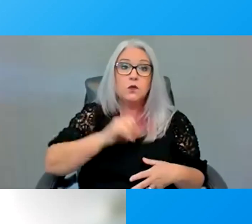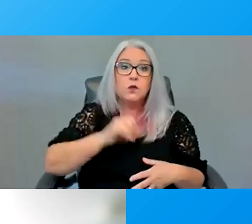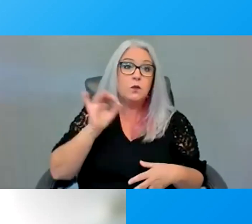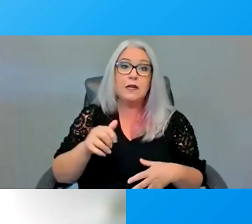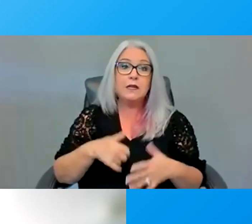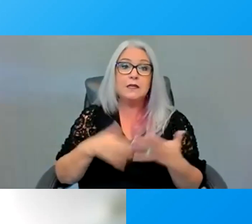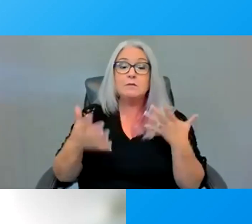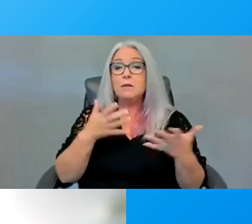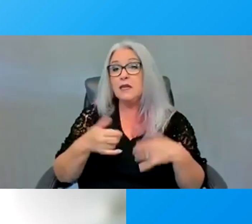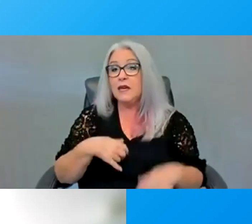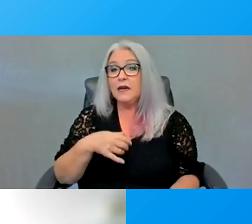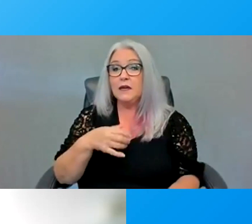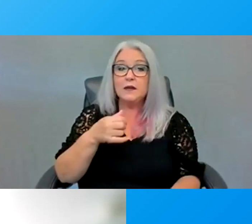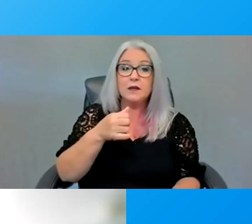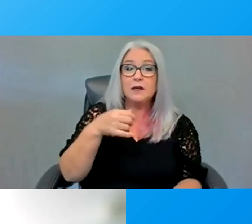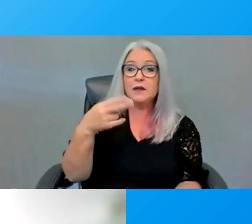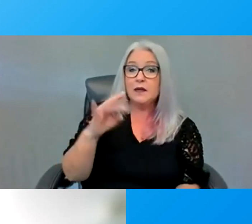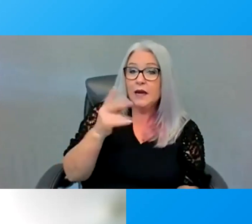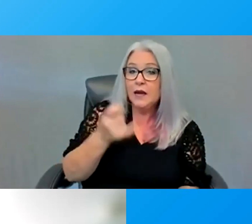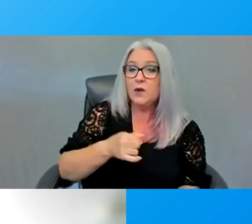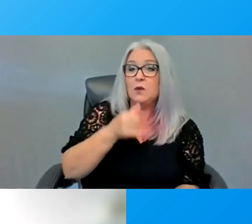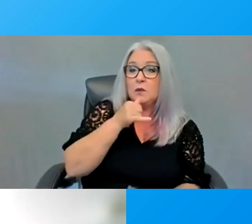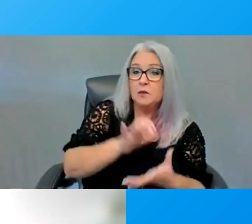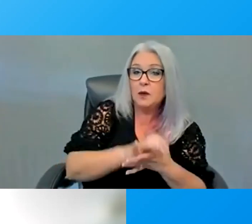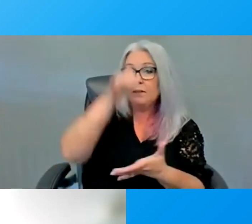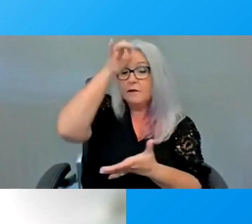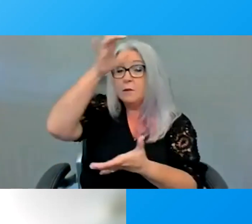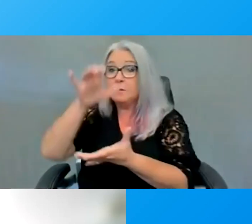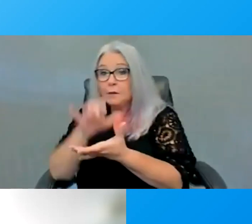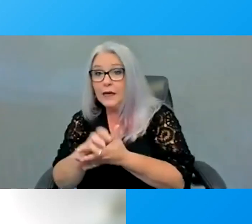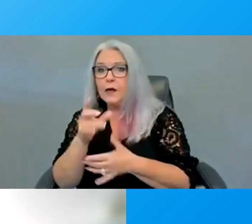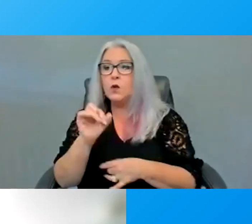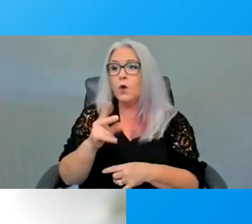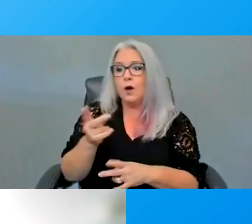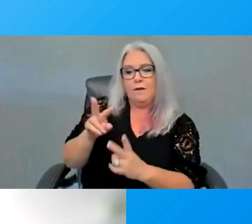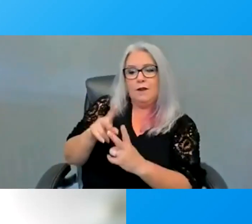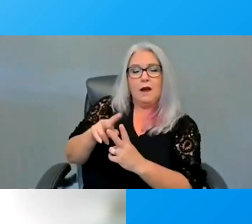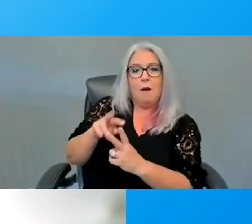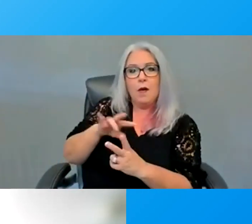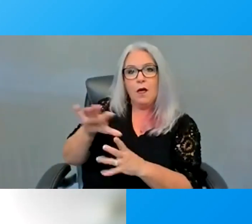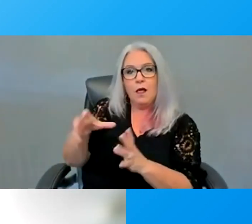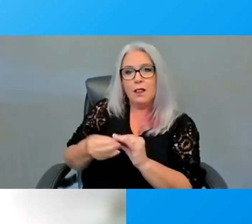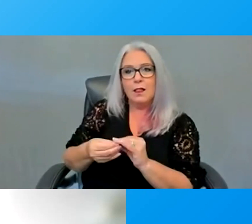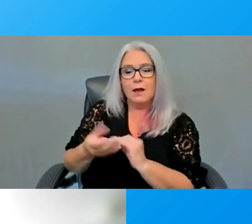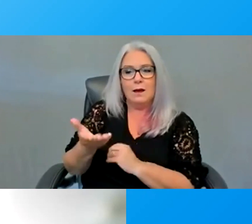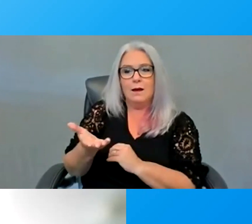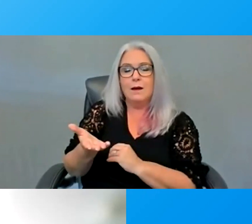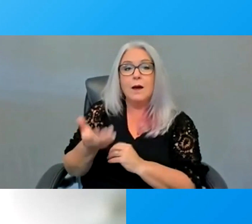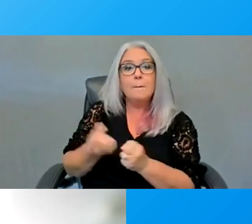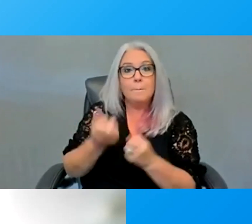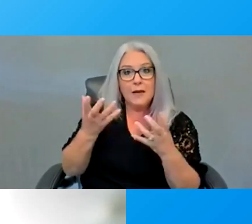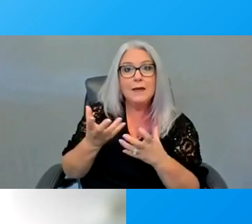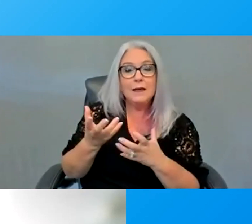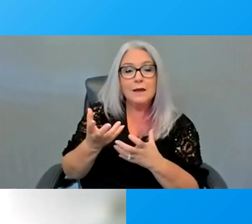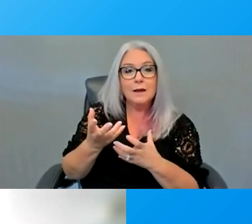heterosexual couple, or that it's even a couple. Many parents with disabilities have